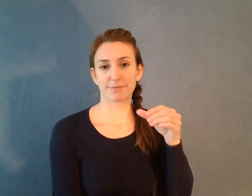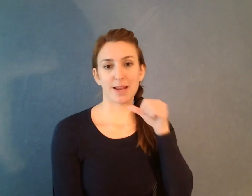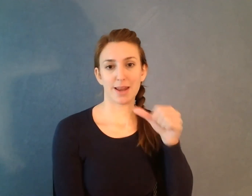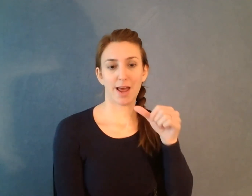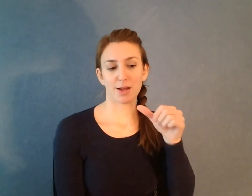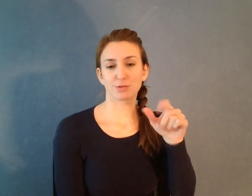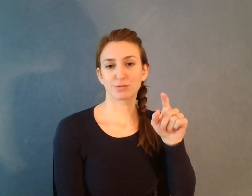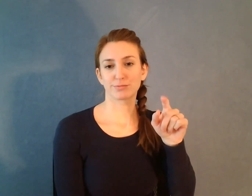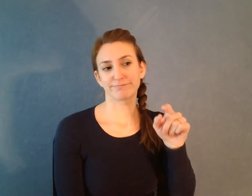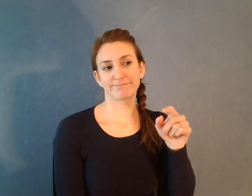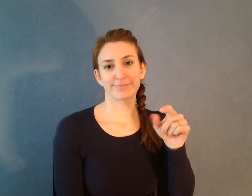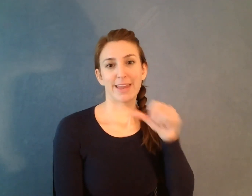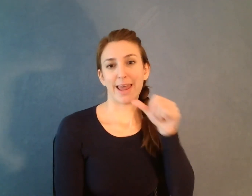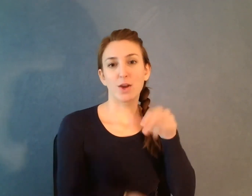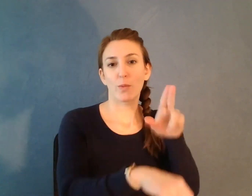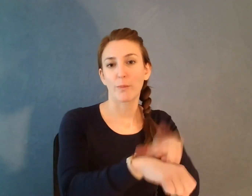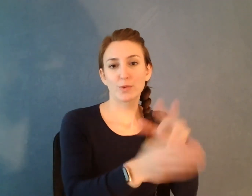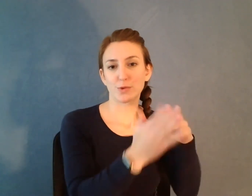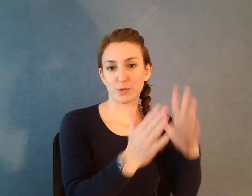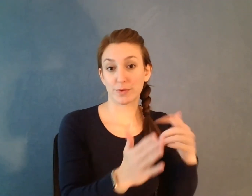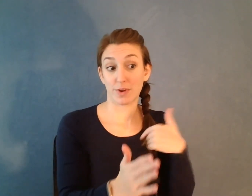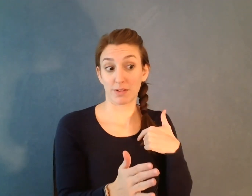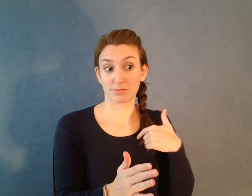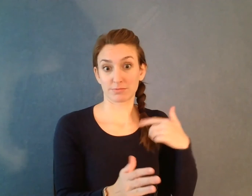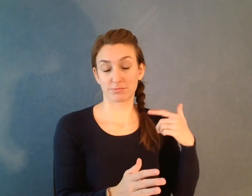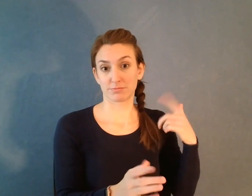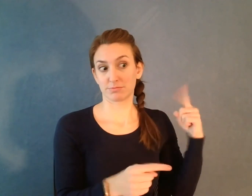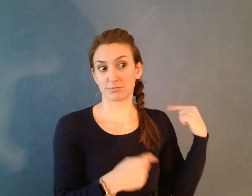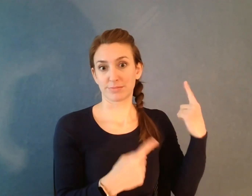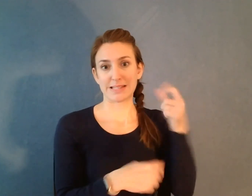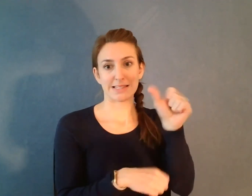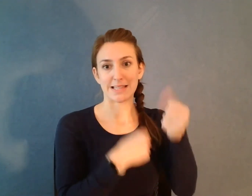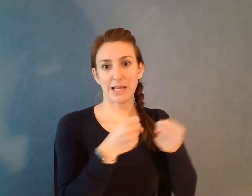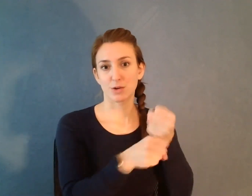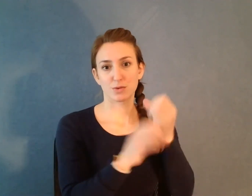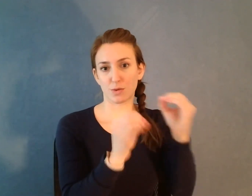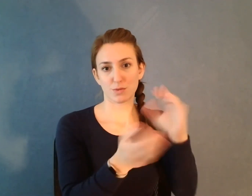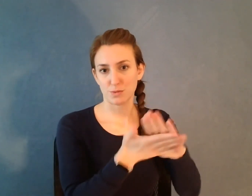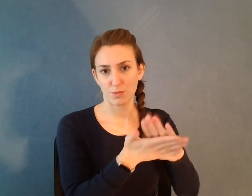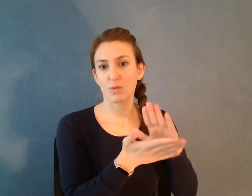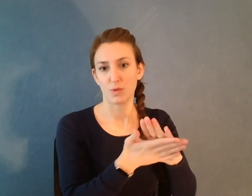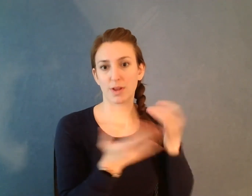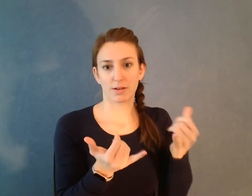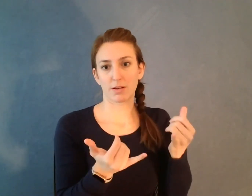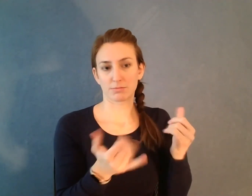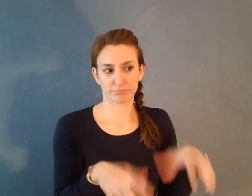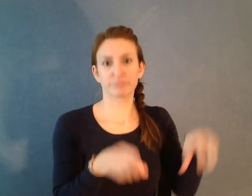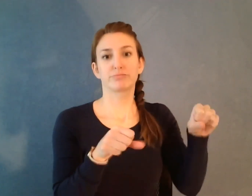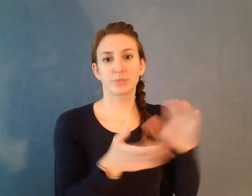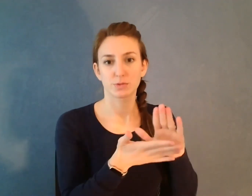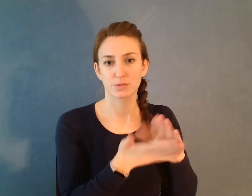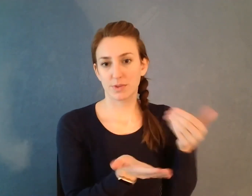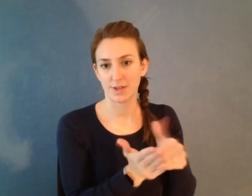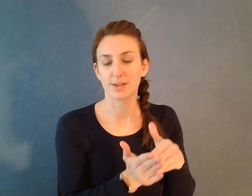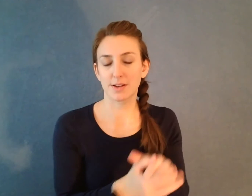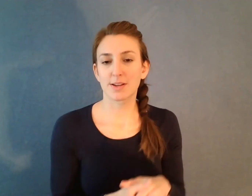it was a really long time. So even to find community within Lucely and Matt and Logan was amazing, because it was something that I didn't think